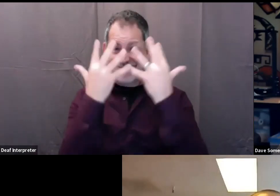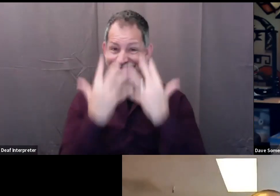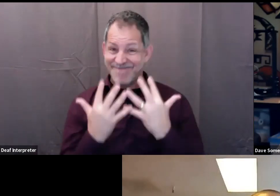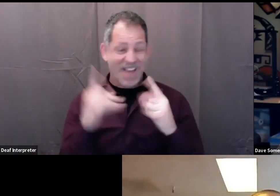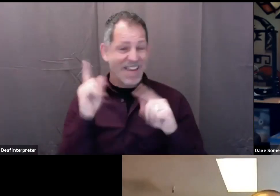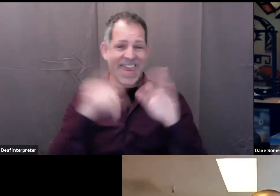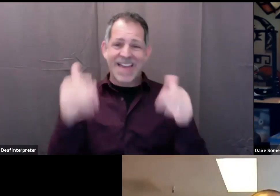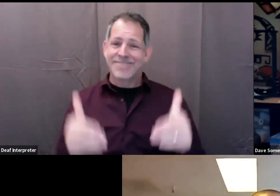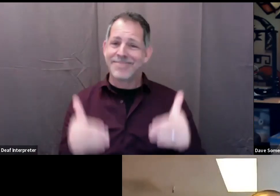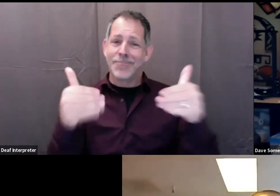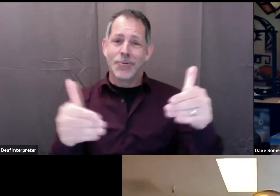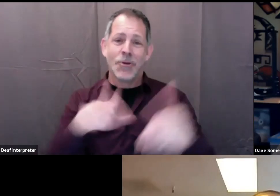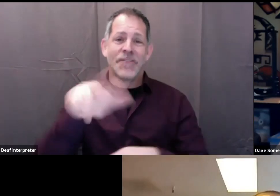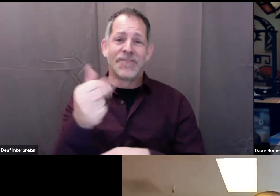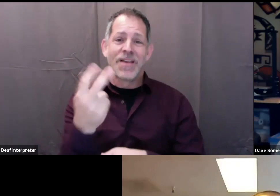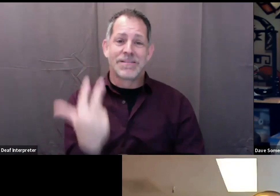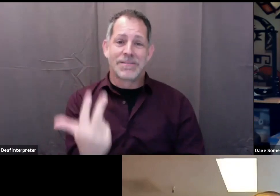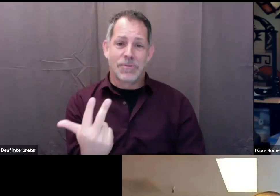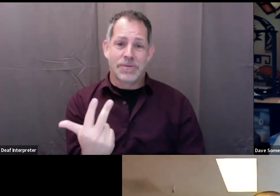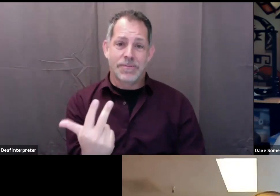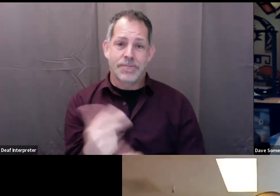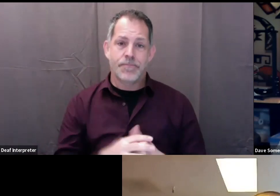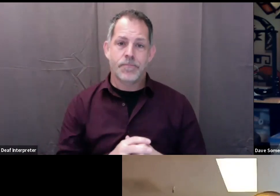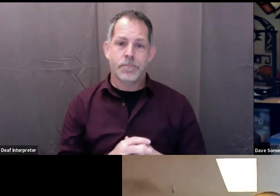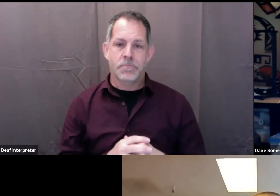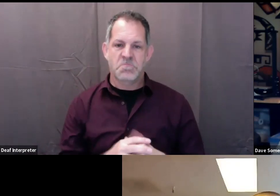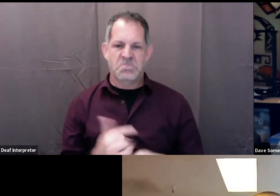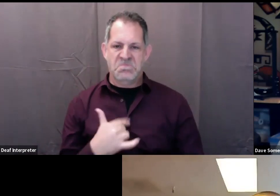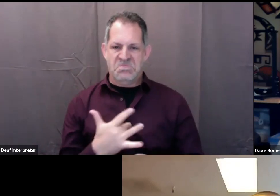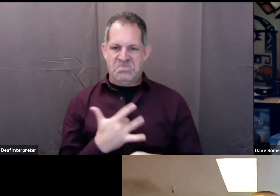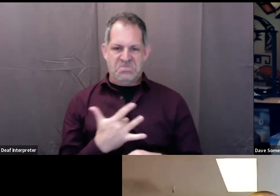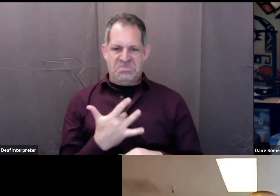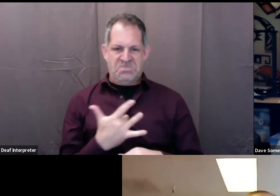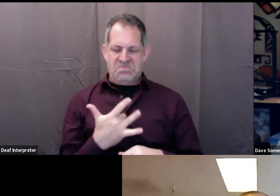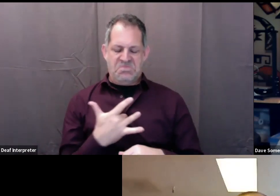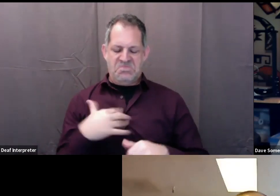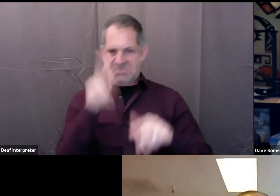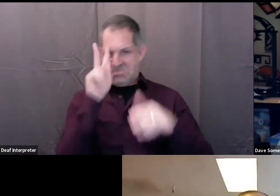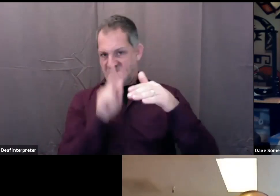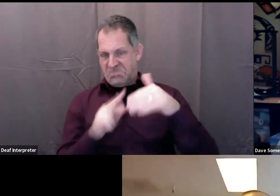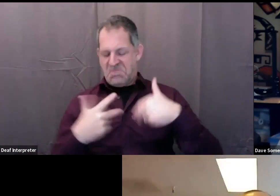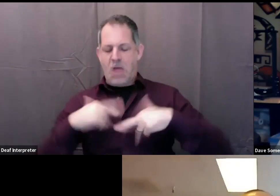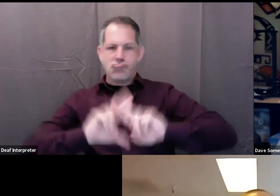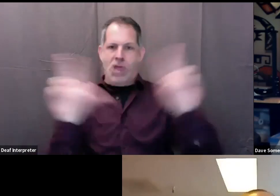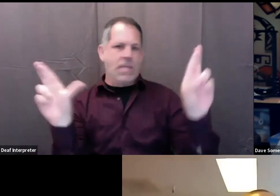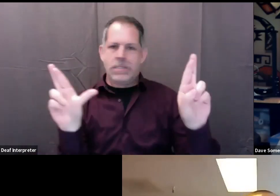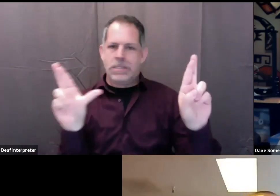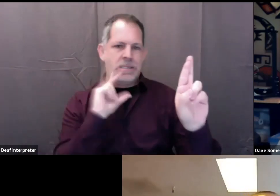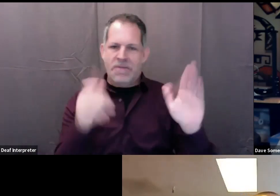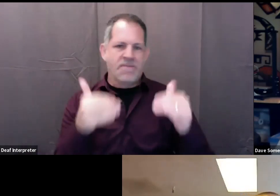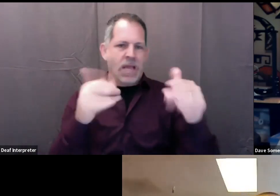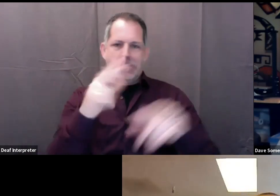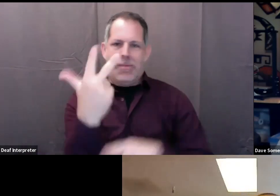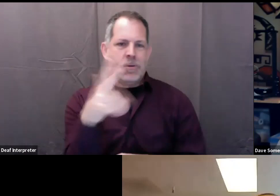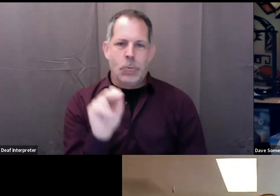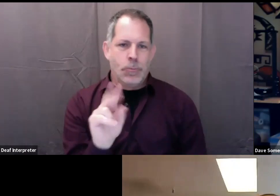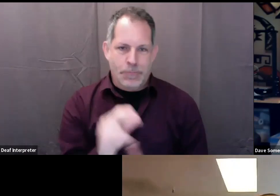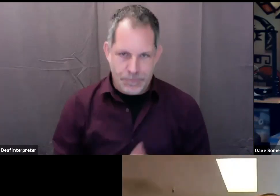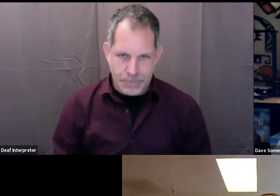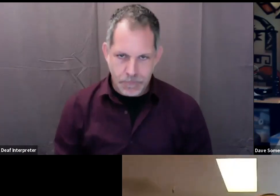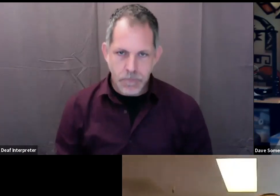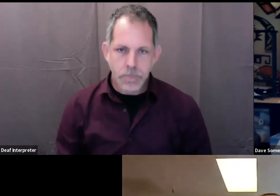forging ahead toward phase 3 at this time. But I think after I share with you some information, you'll see why